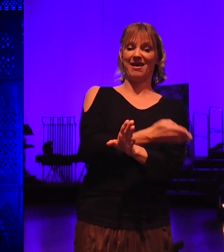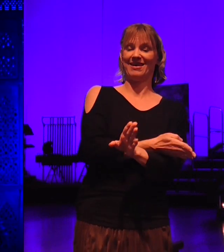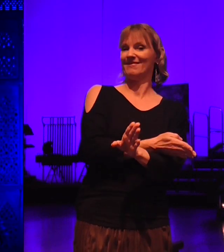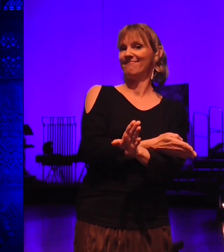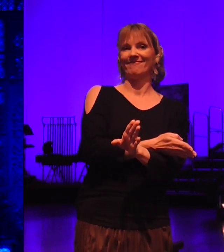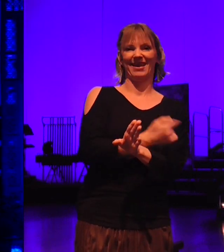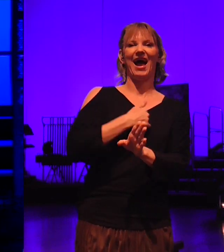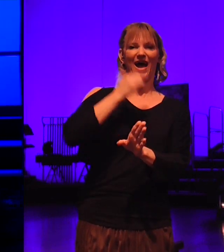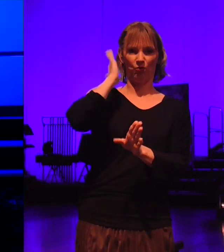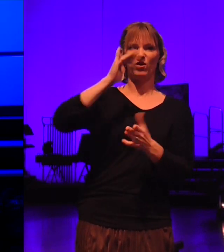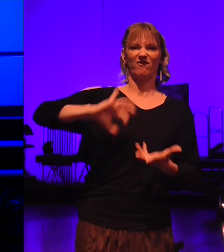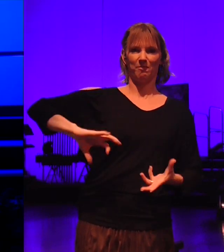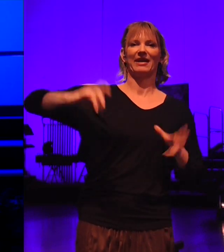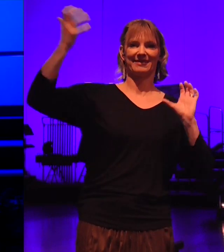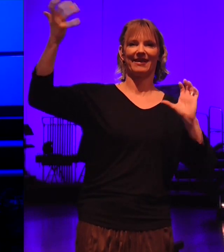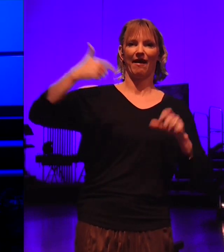up.